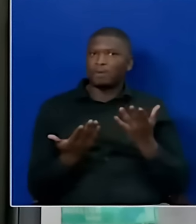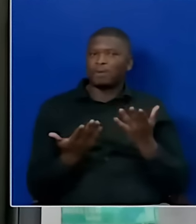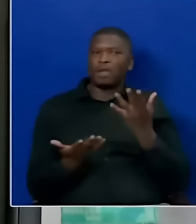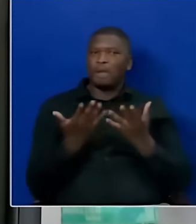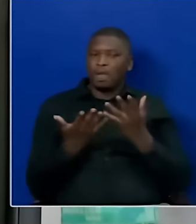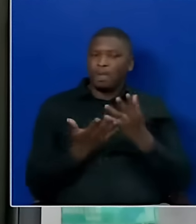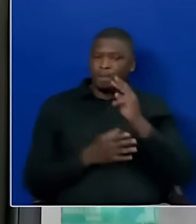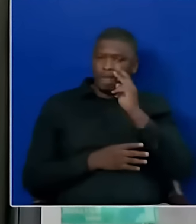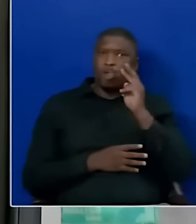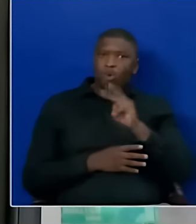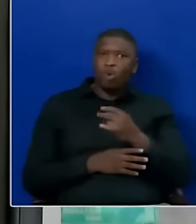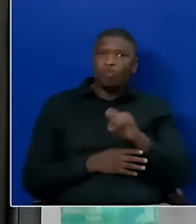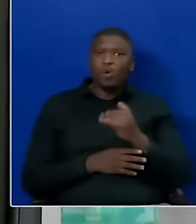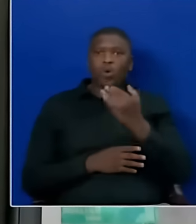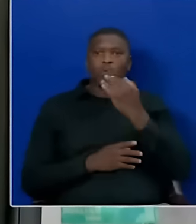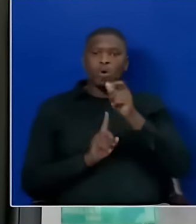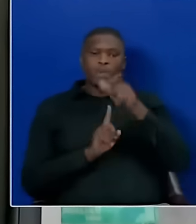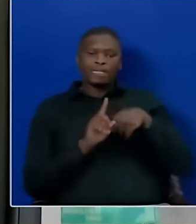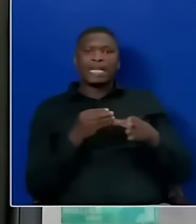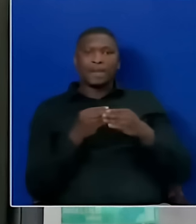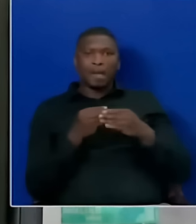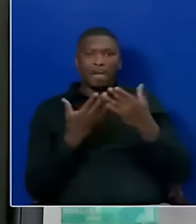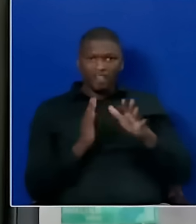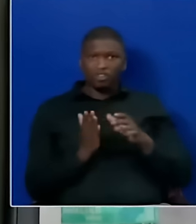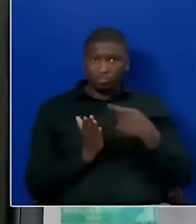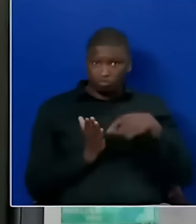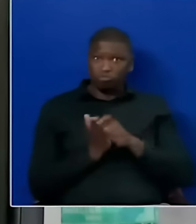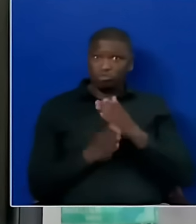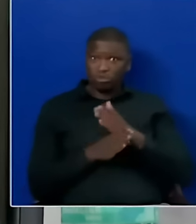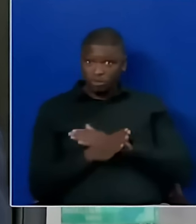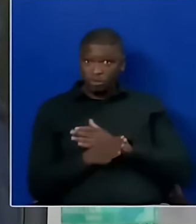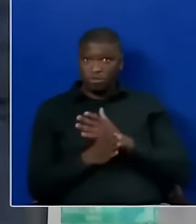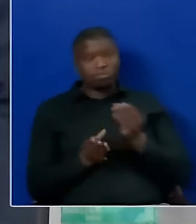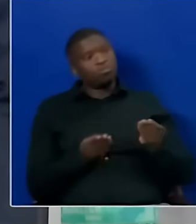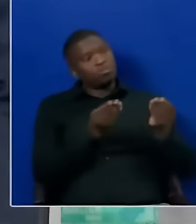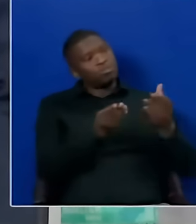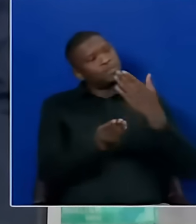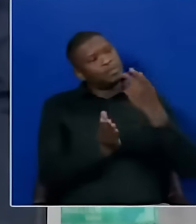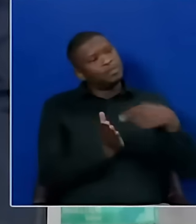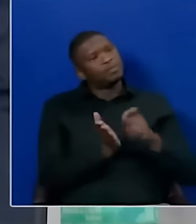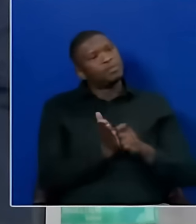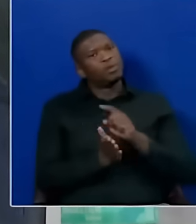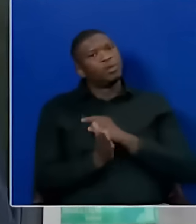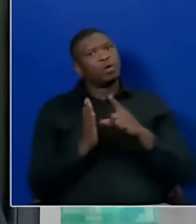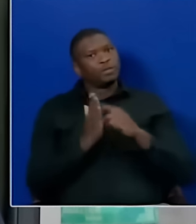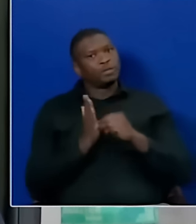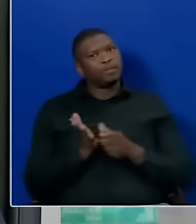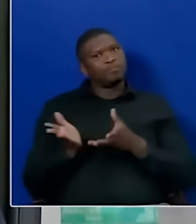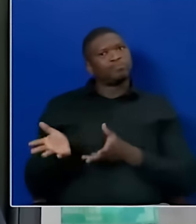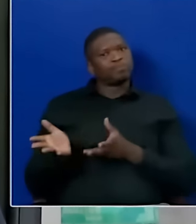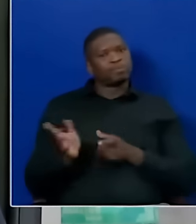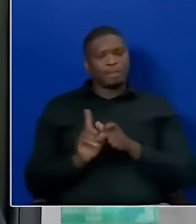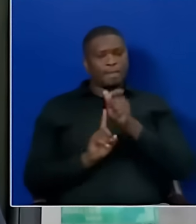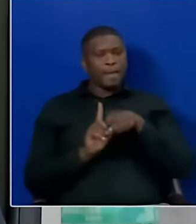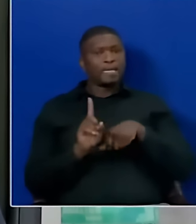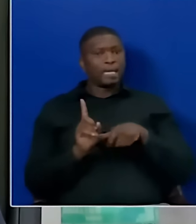who commissioned on their behalf or any other member and give them, because the date is there, the person who commissioned will sign.